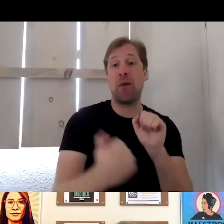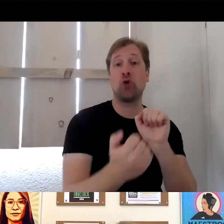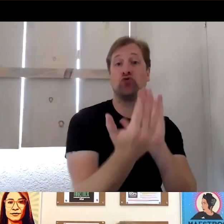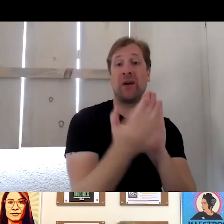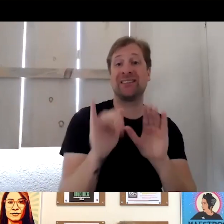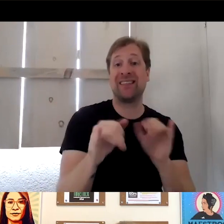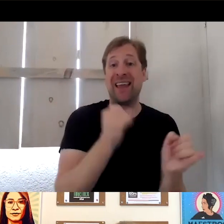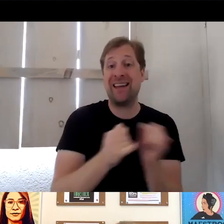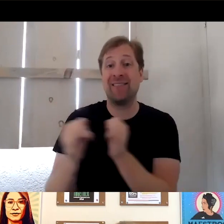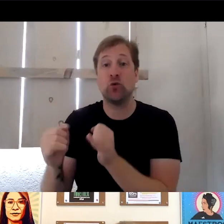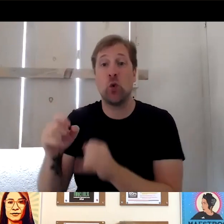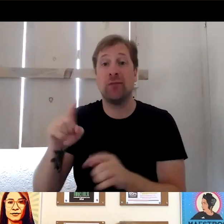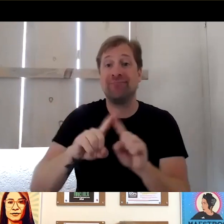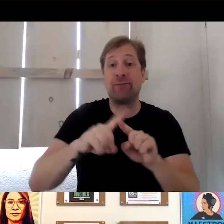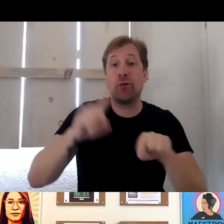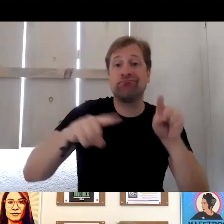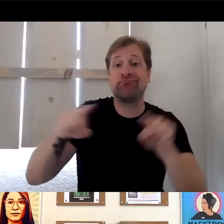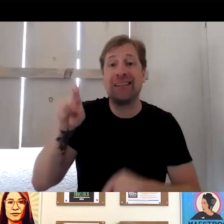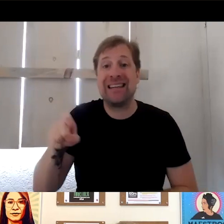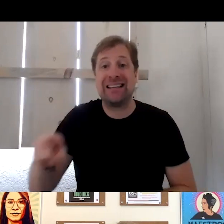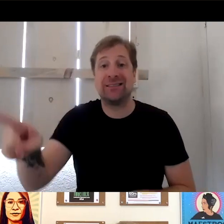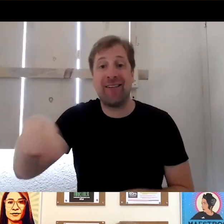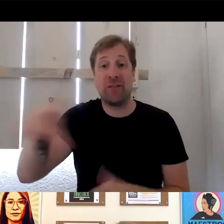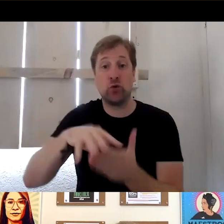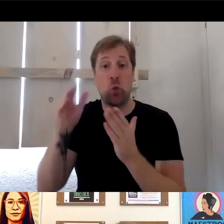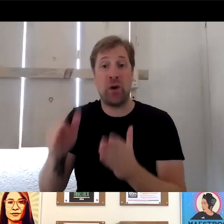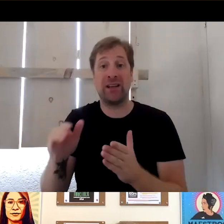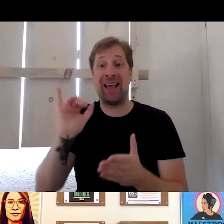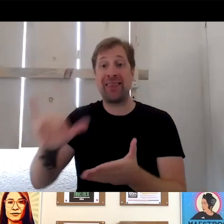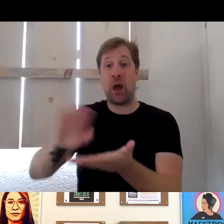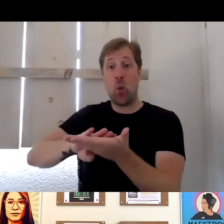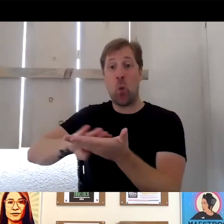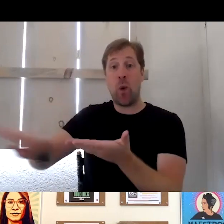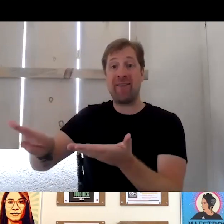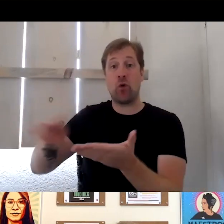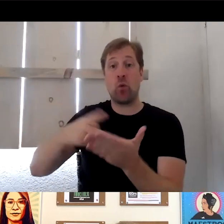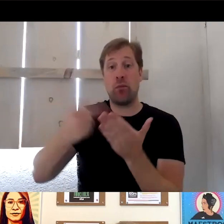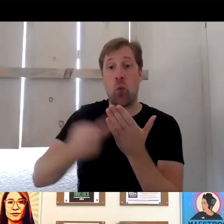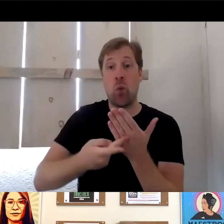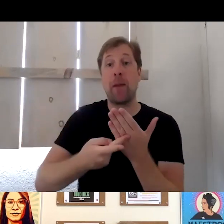individual needs of our students. The waiver program for